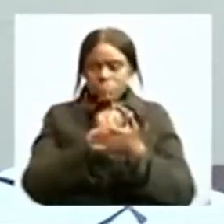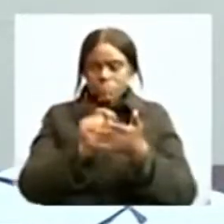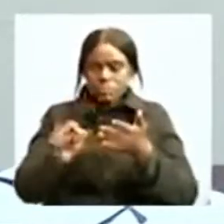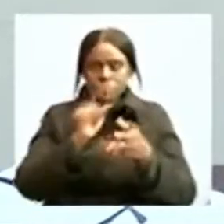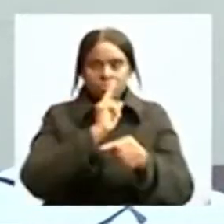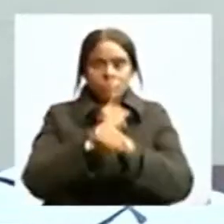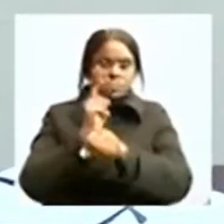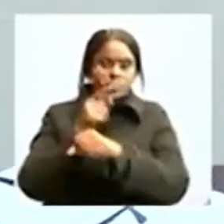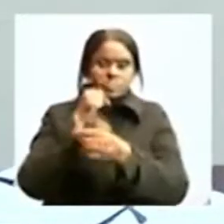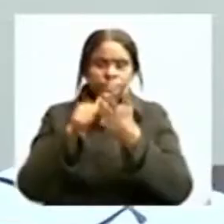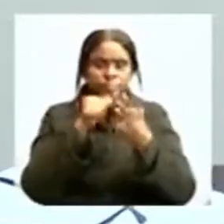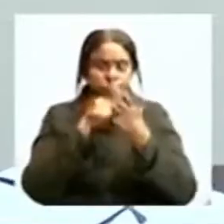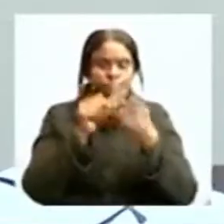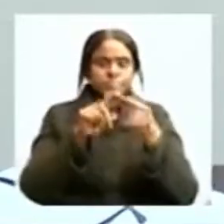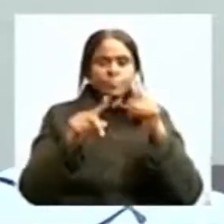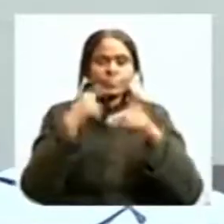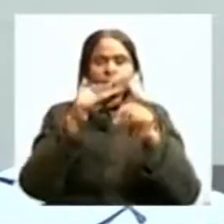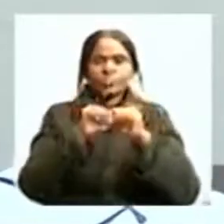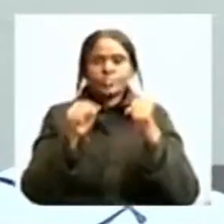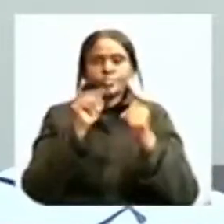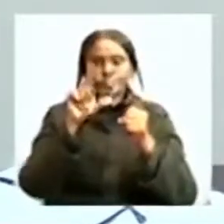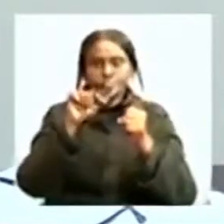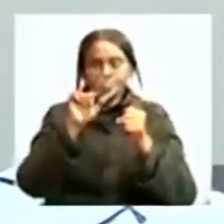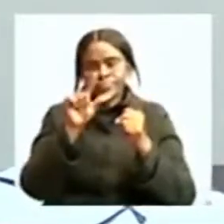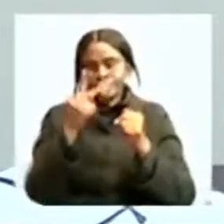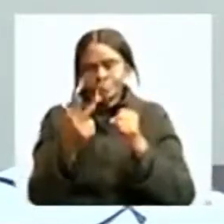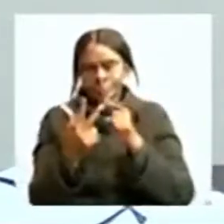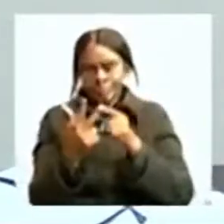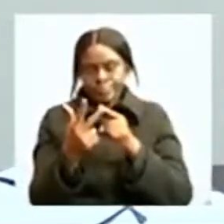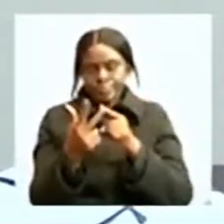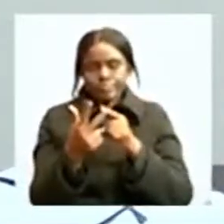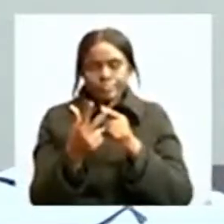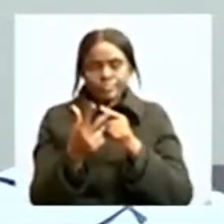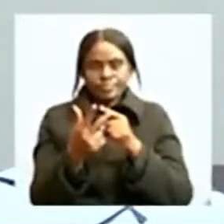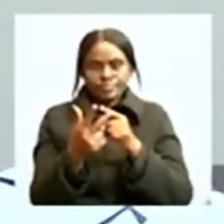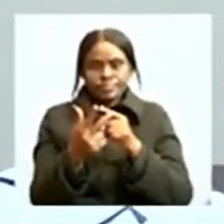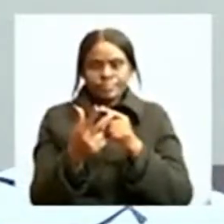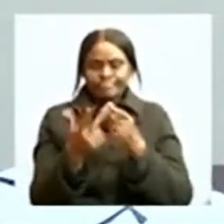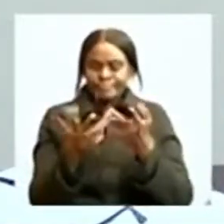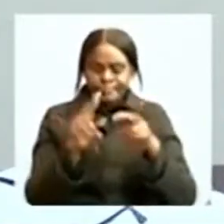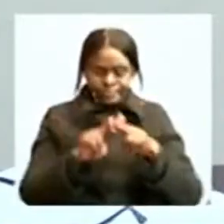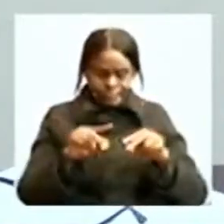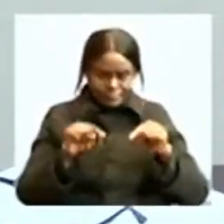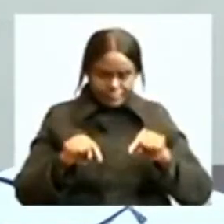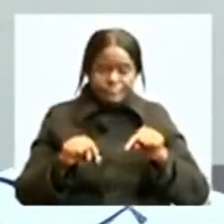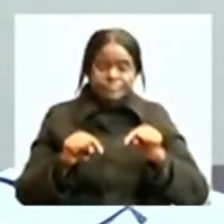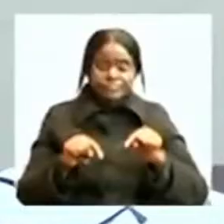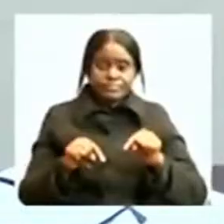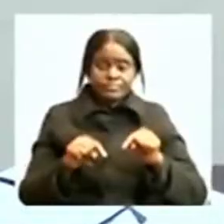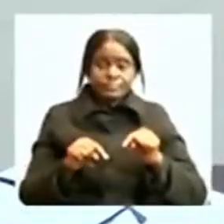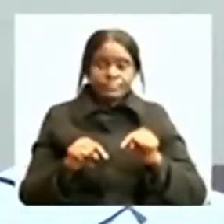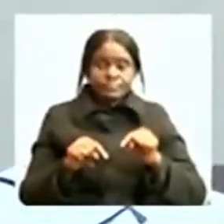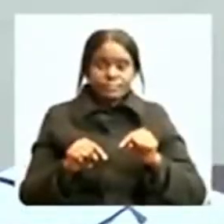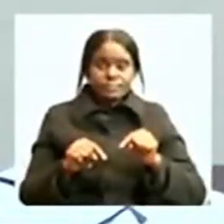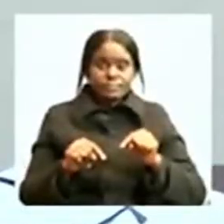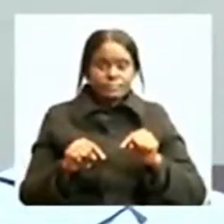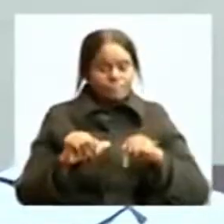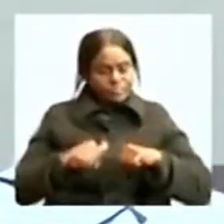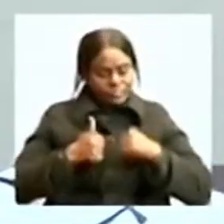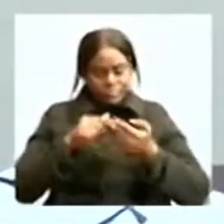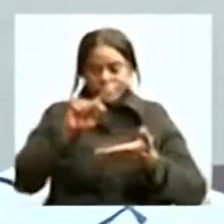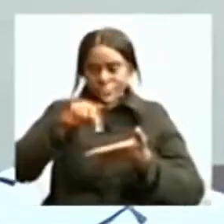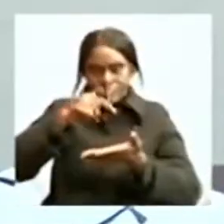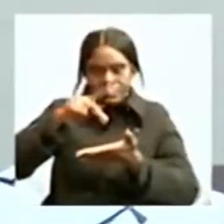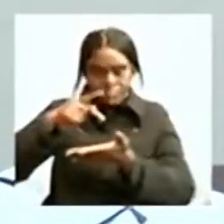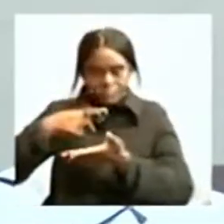warning letters to defaulters of 2023. Then you sit here. We are getting